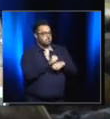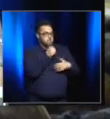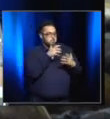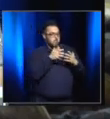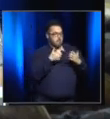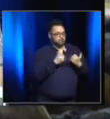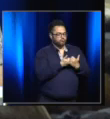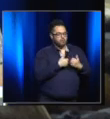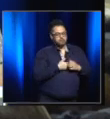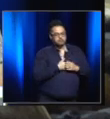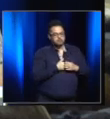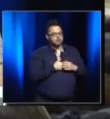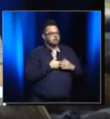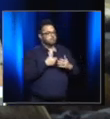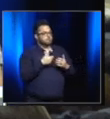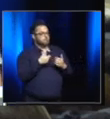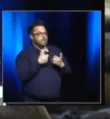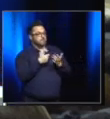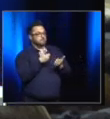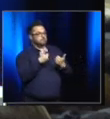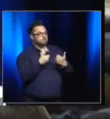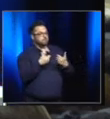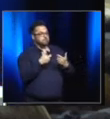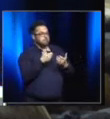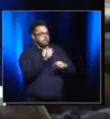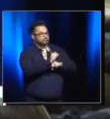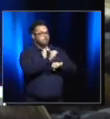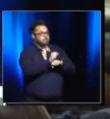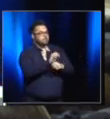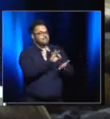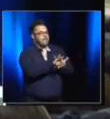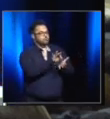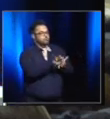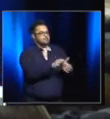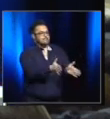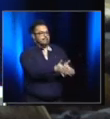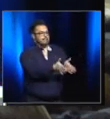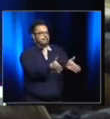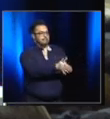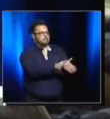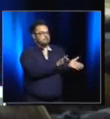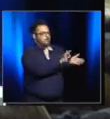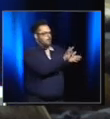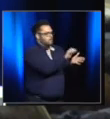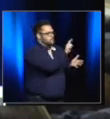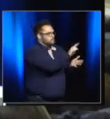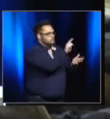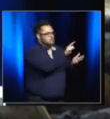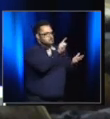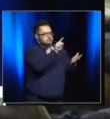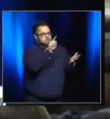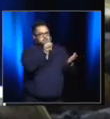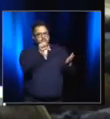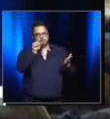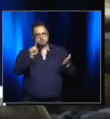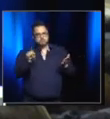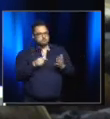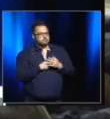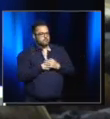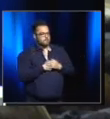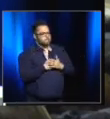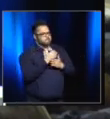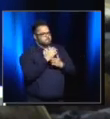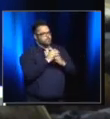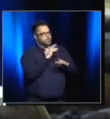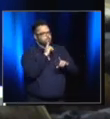challenging. My job was to count things. In fact, I had to count seals. There had been some